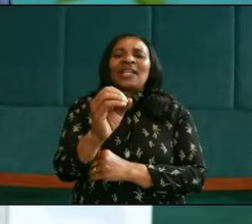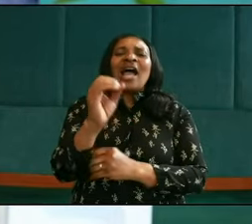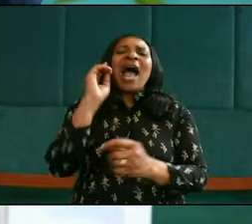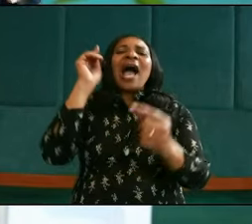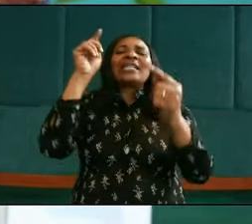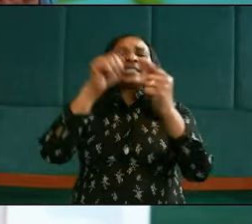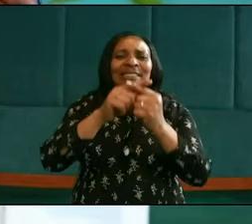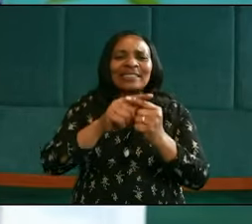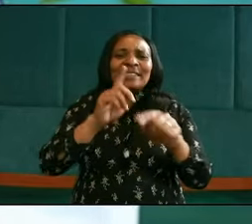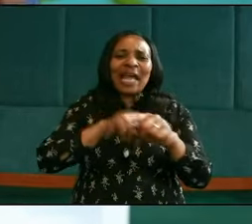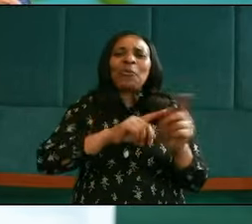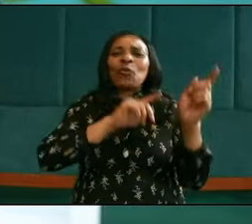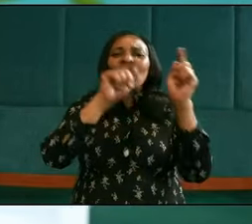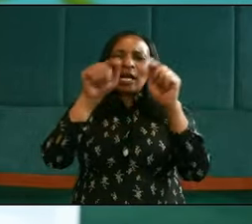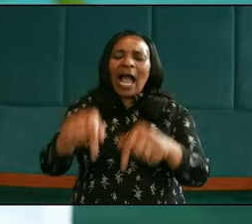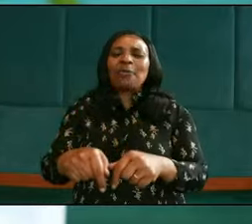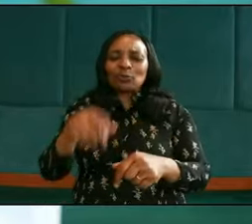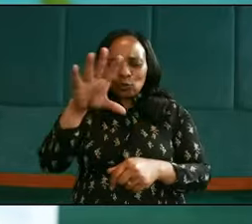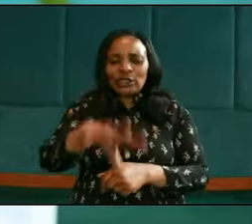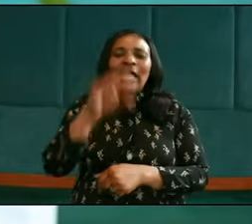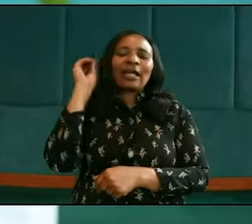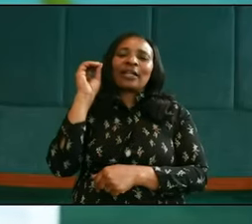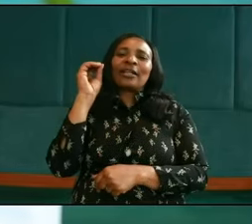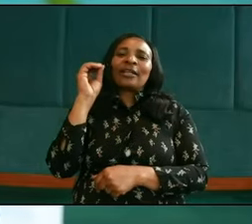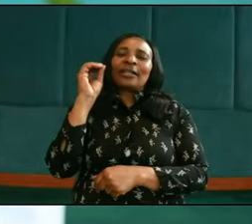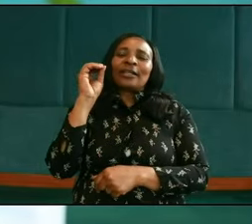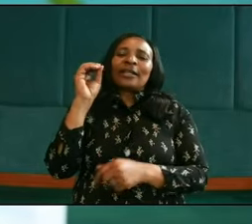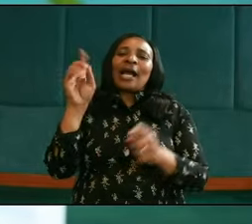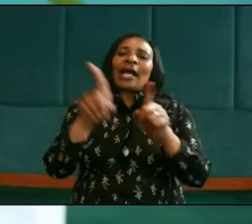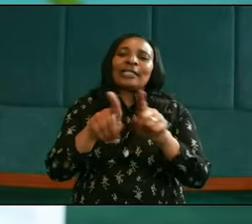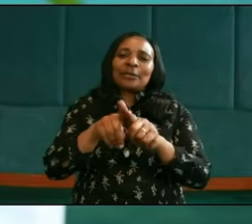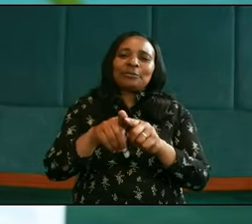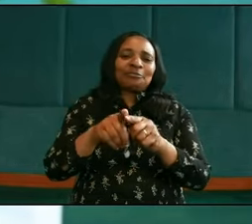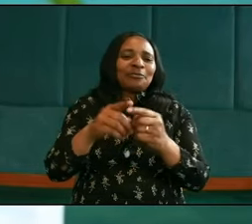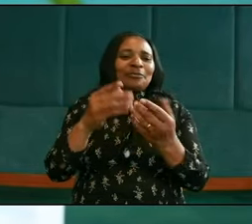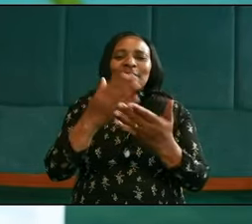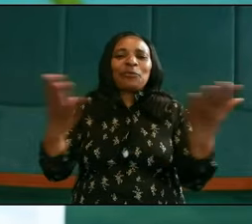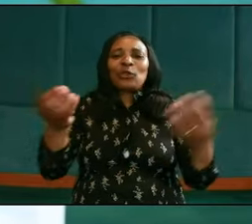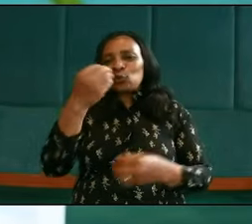Until the enemy comes to take it as a prey.